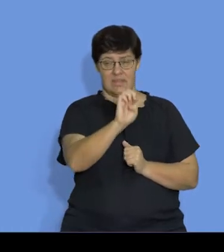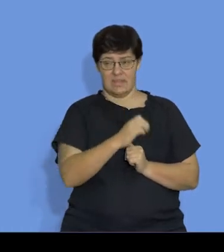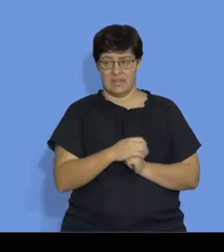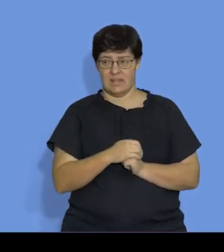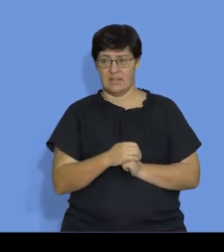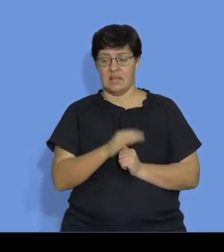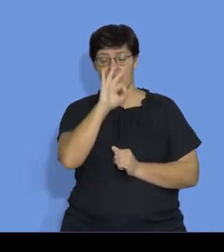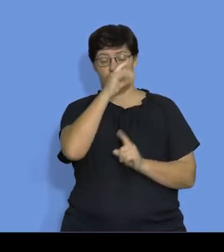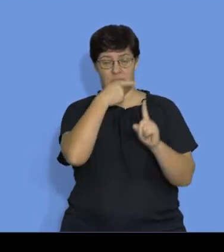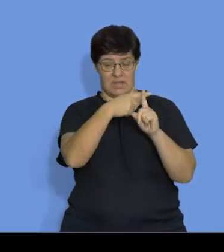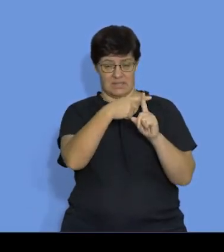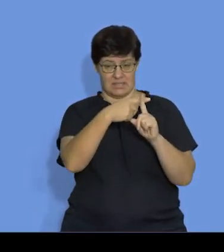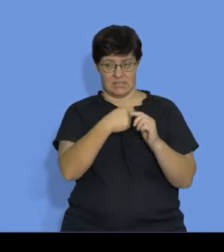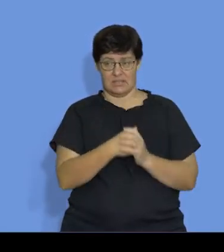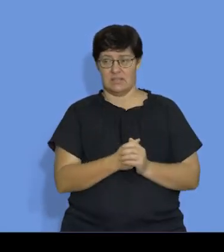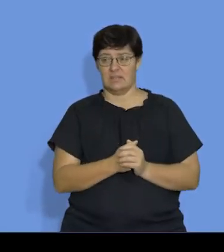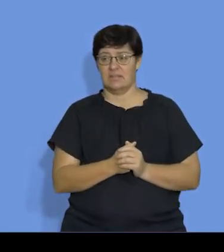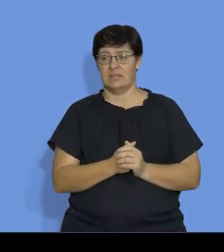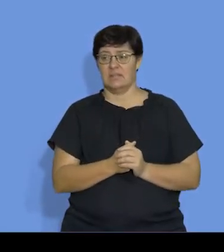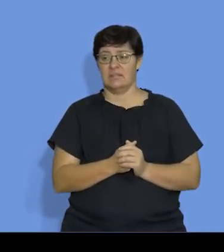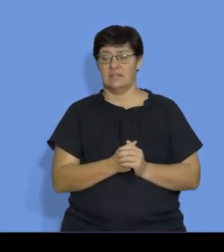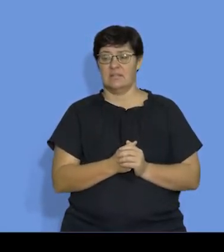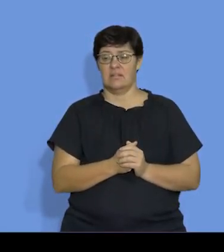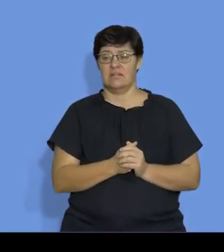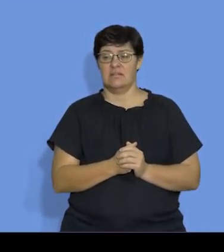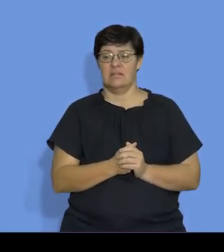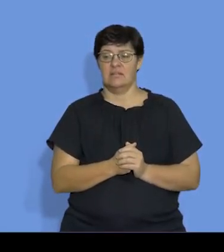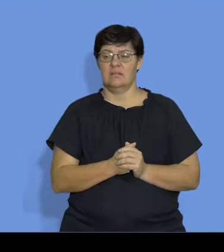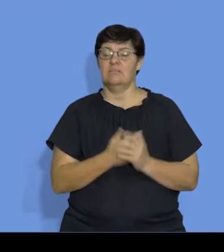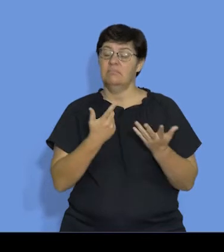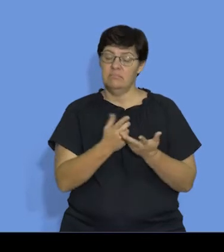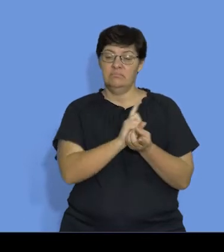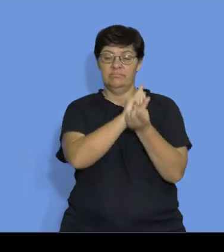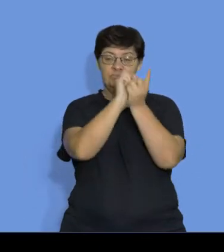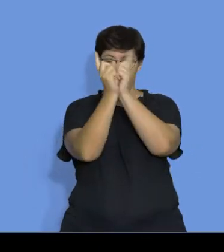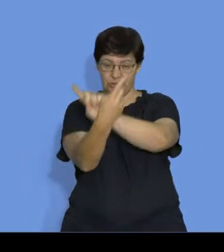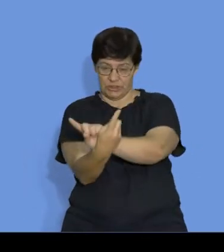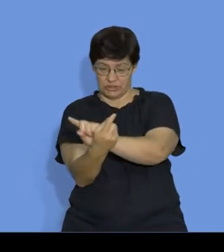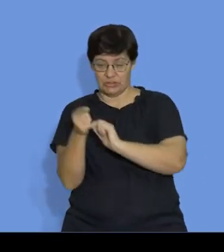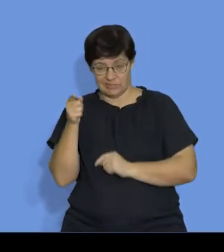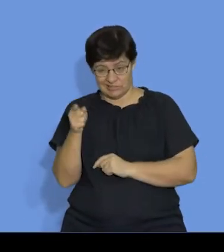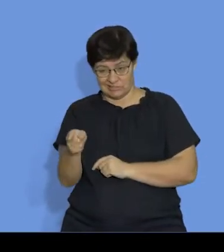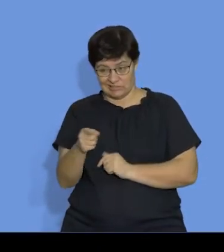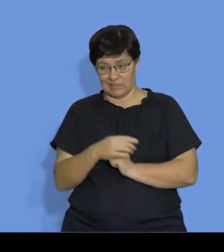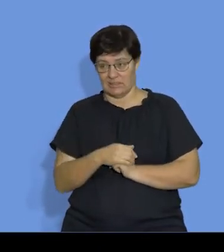Fe3+, which is ion 3, okay? It becomes